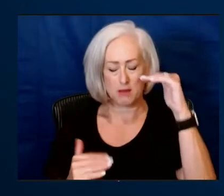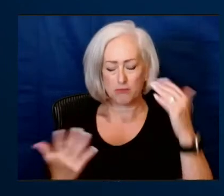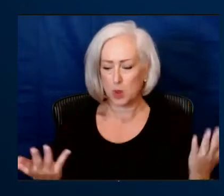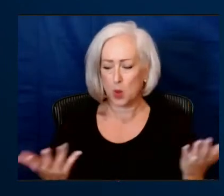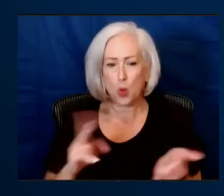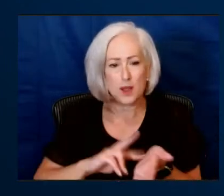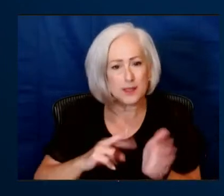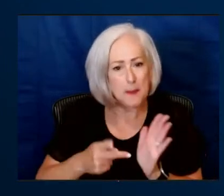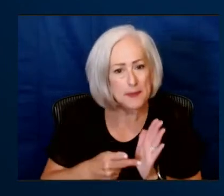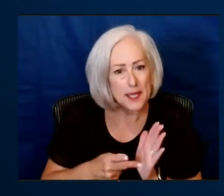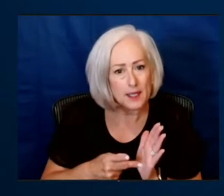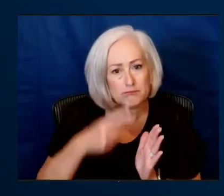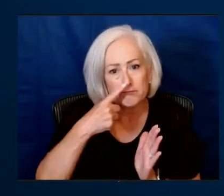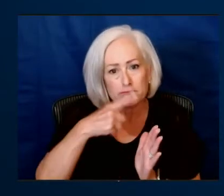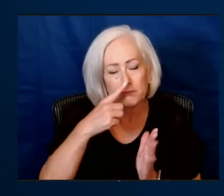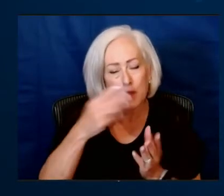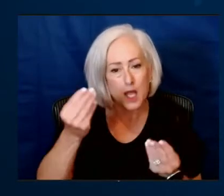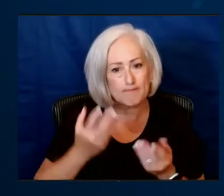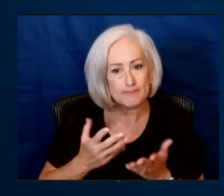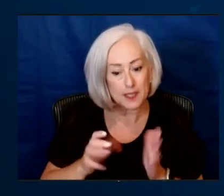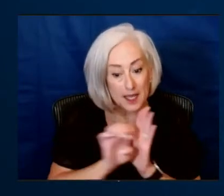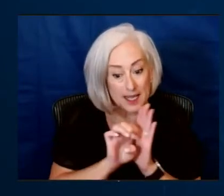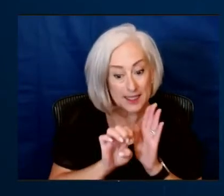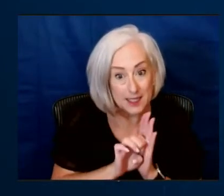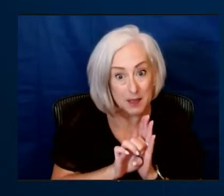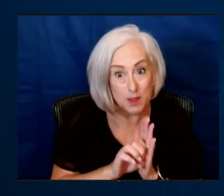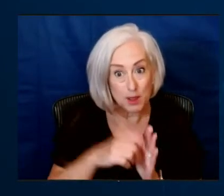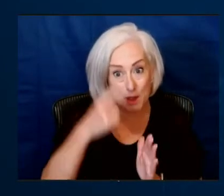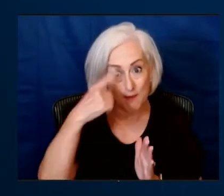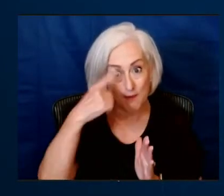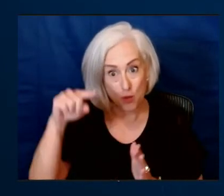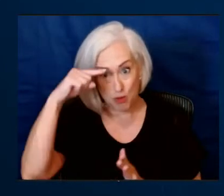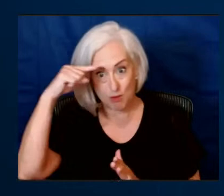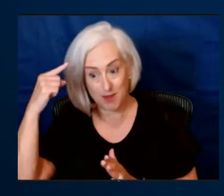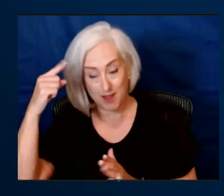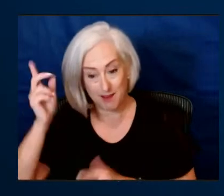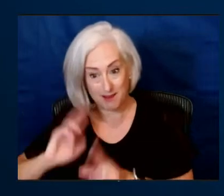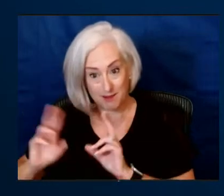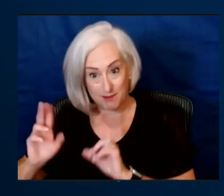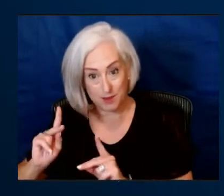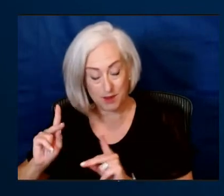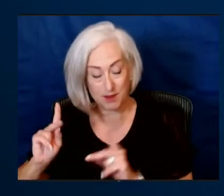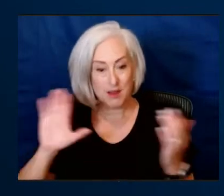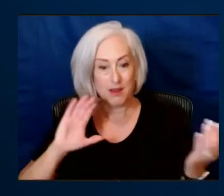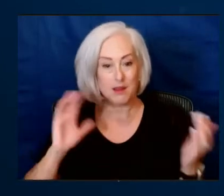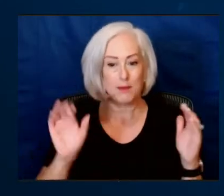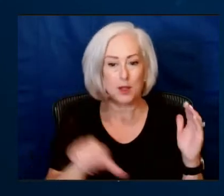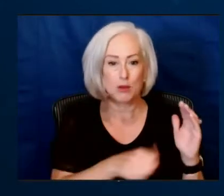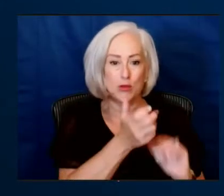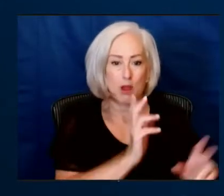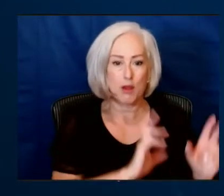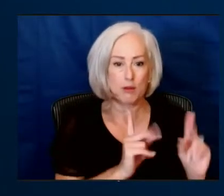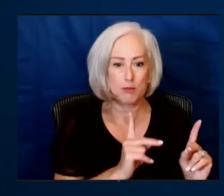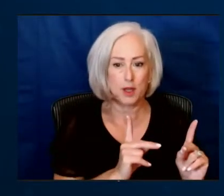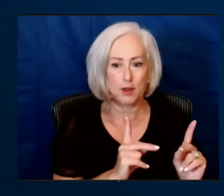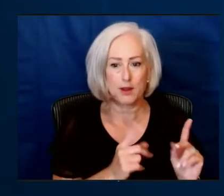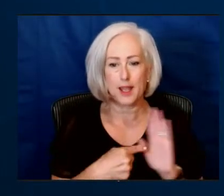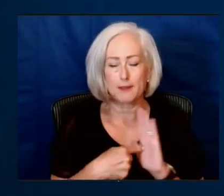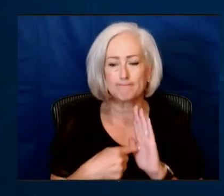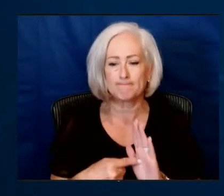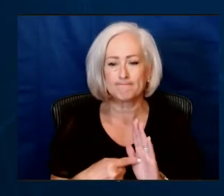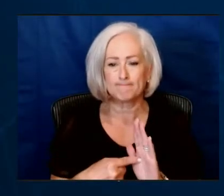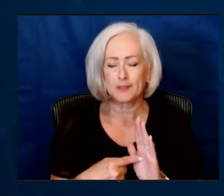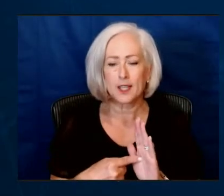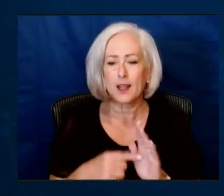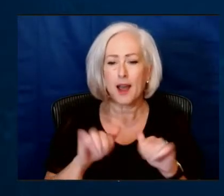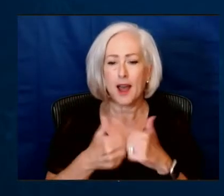of healthcare disparities among blacks, and what are the broader implications of those disparities? We'll be turning to our guests in